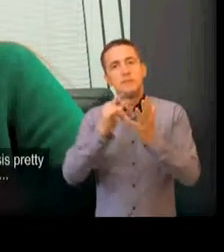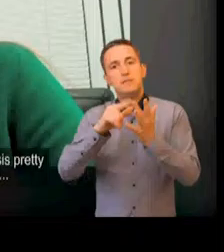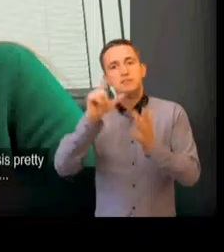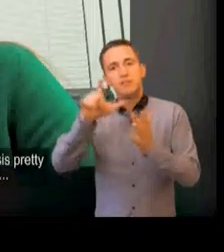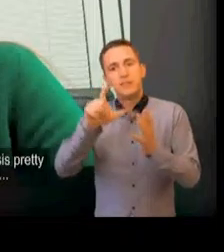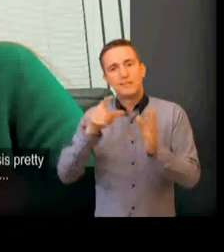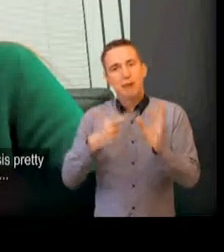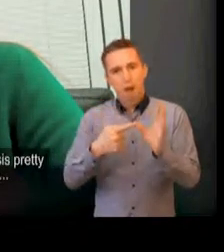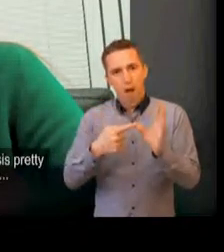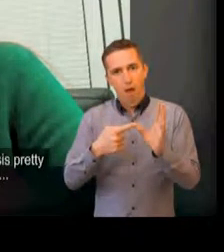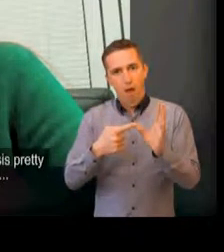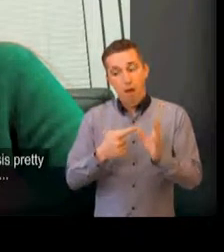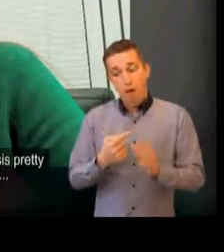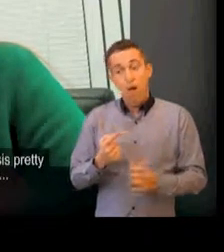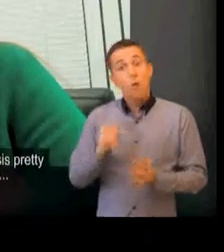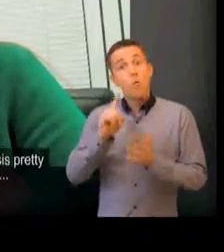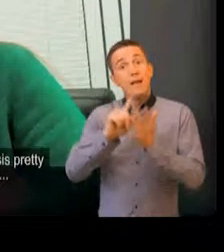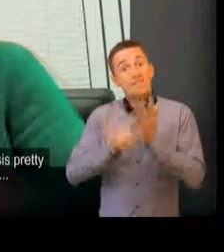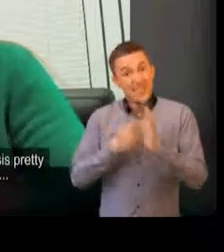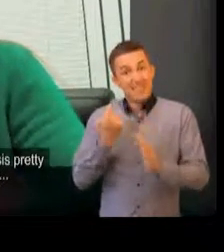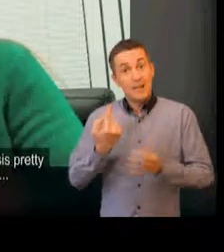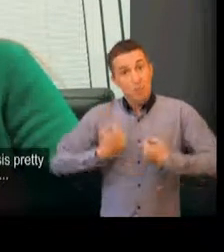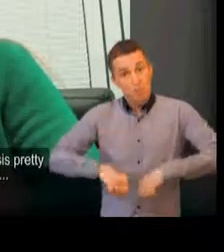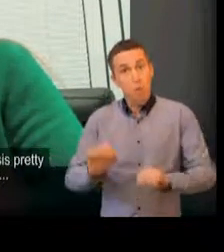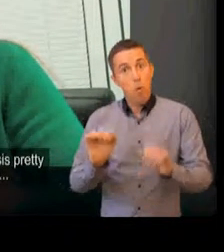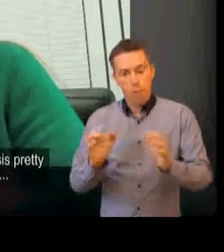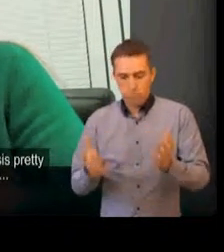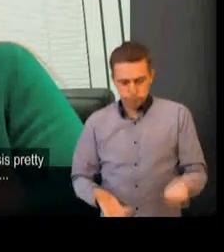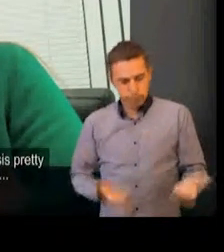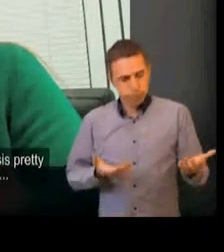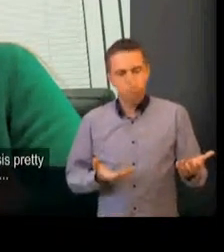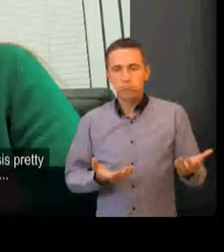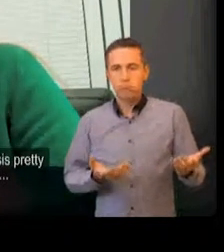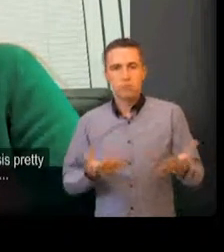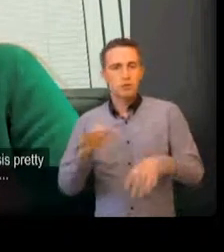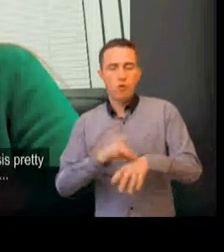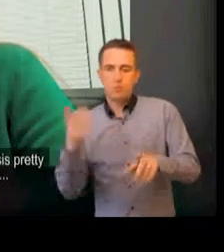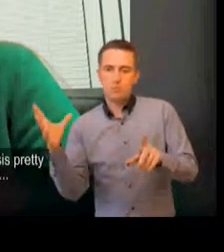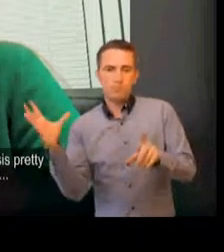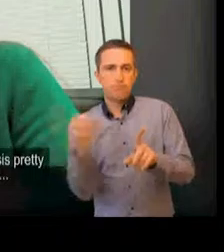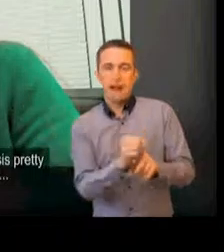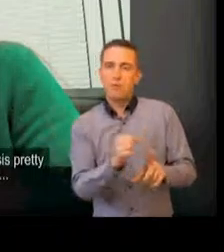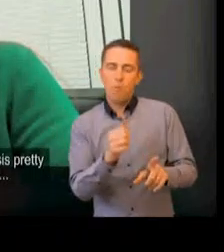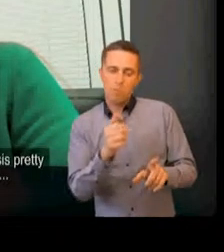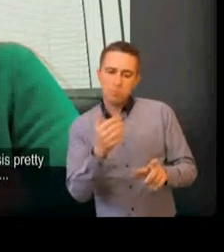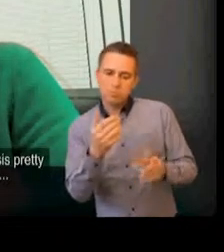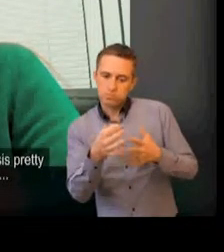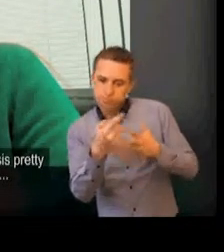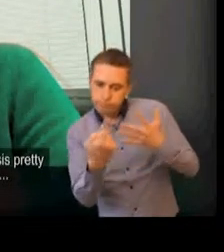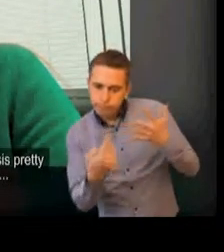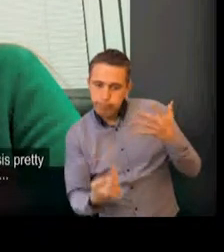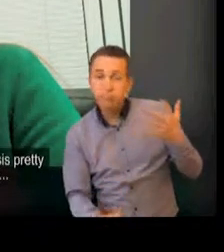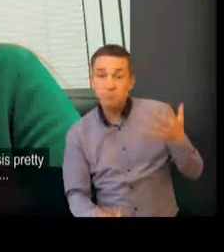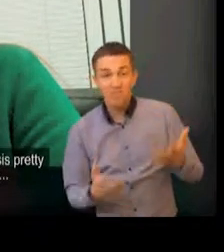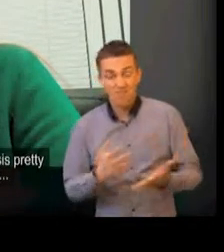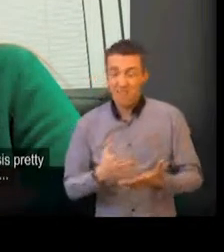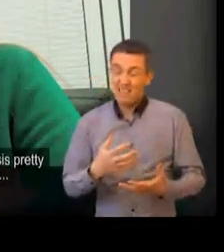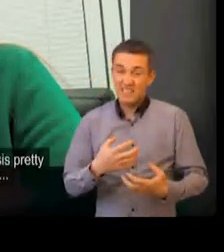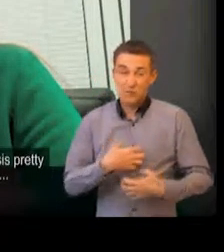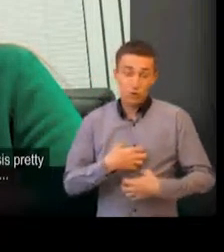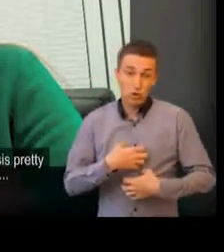Well, hi, I'm an advocacy worker. I work for a charity who supports parents of children with additional needs, but I'm also